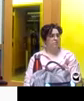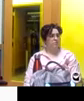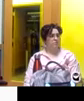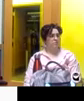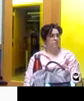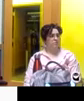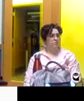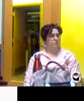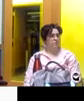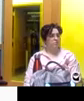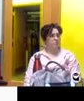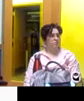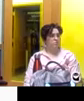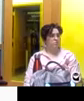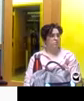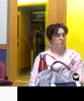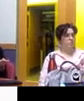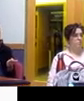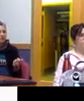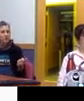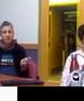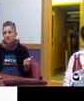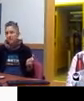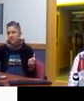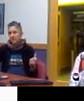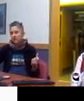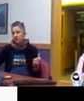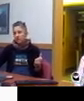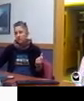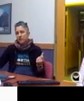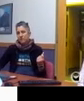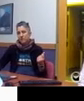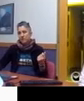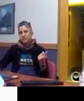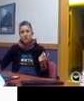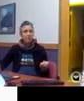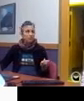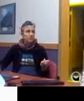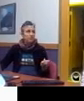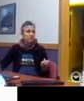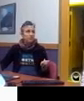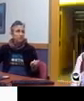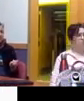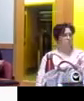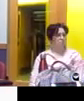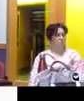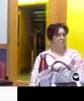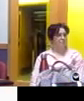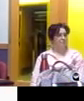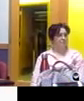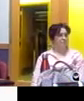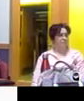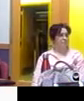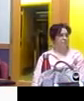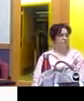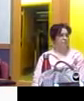I think it's something that we need to think about all of the time and carry around with us. And then certainly when it comes to interfacing with our